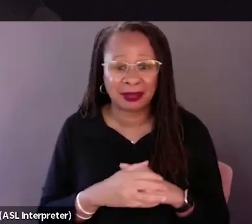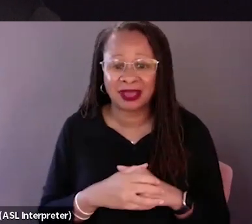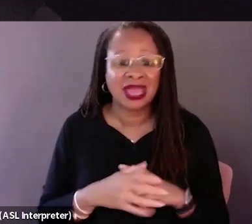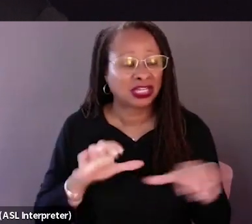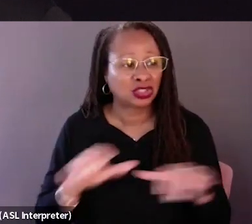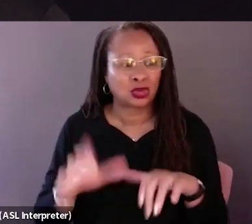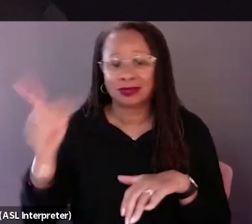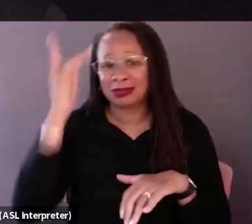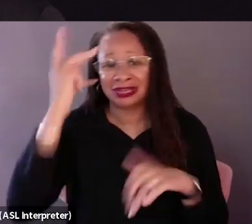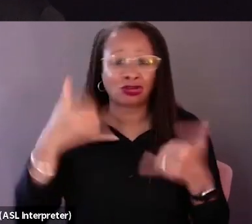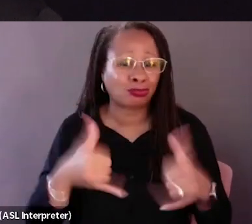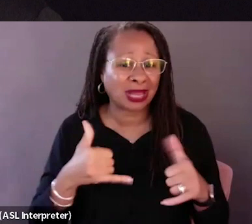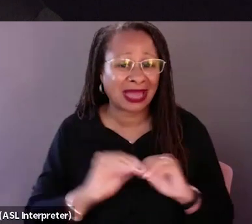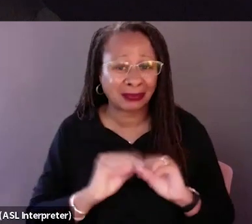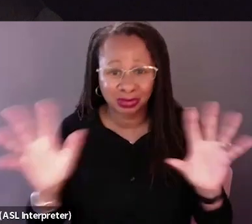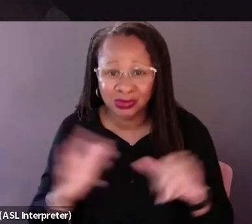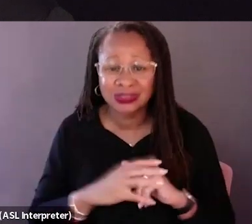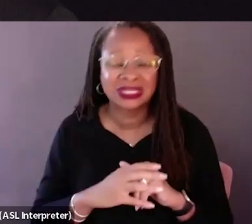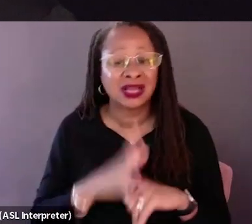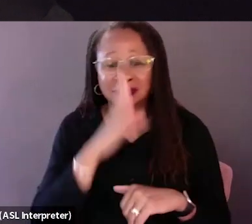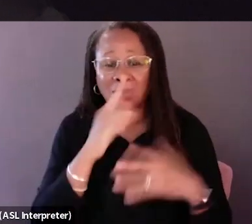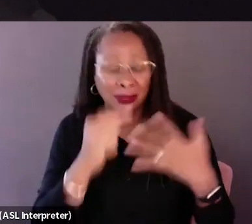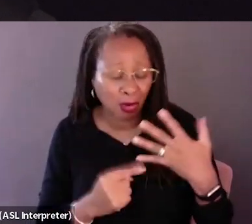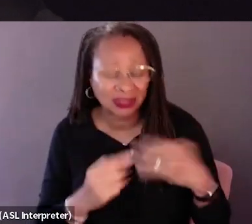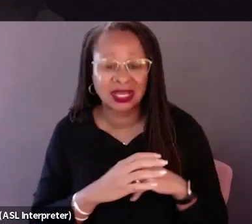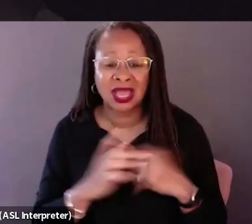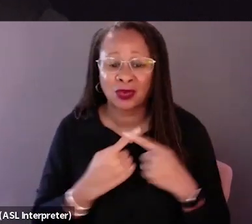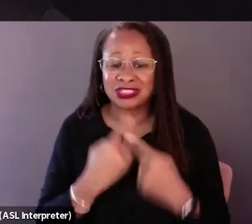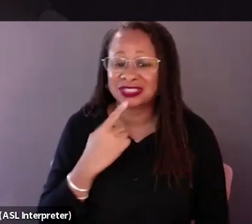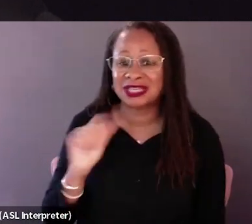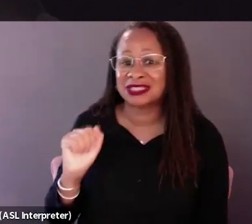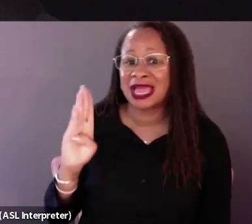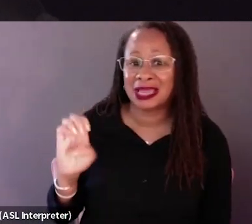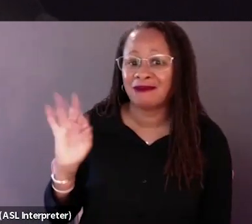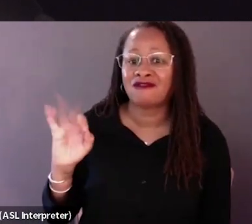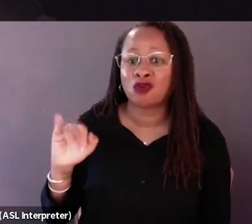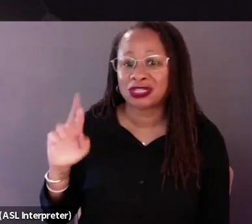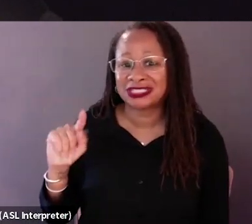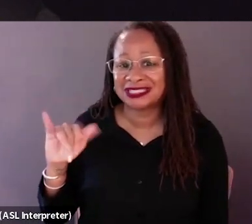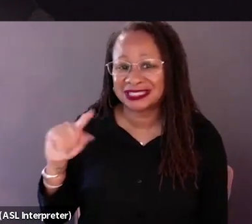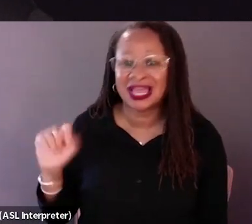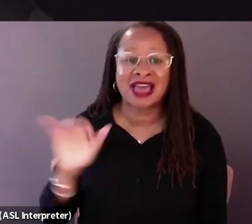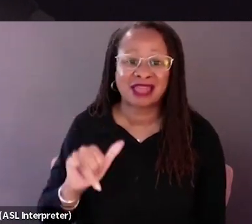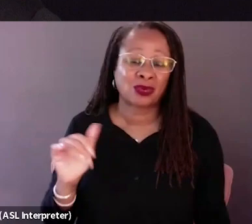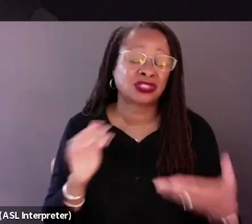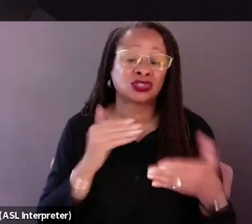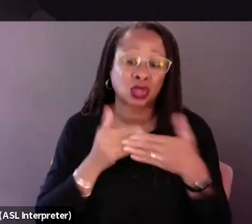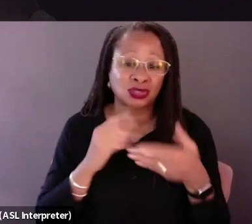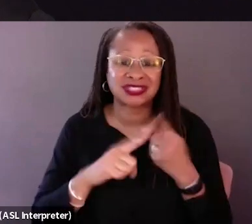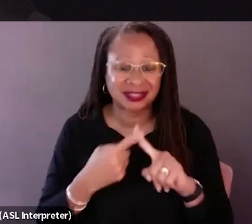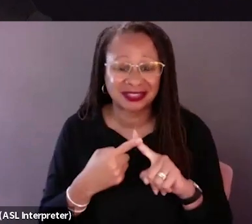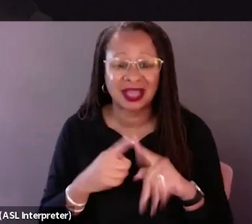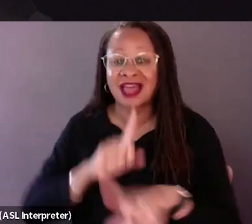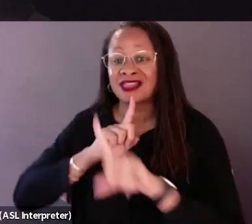political play, and then she literally said, when she says Abe Fortas was his closest, ally. He then appoints Fortas to